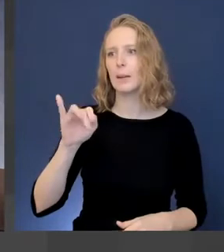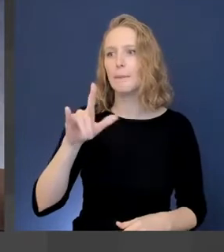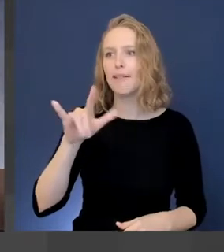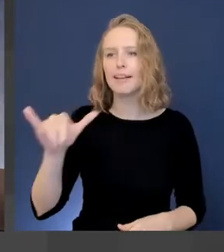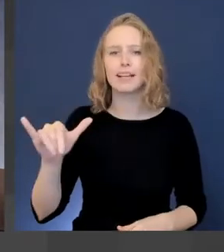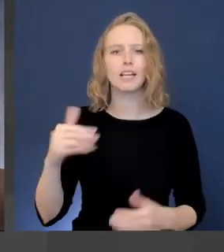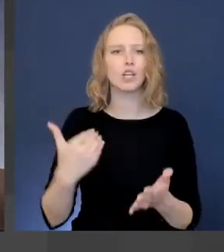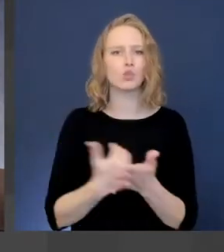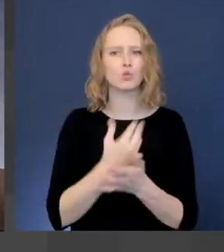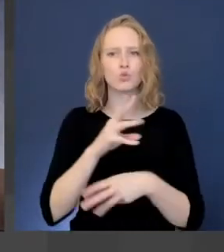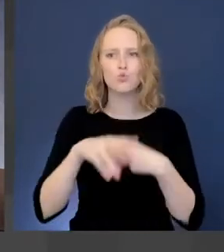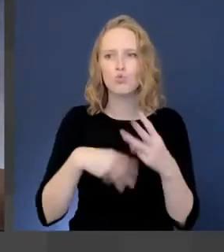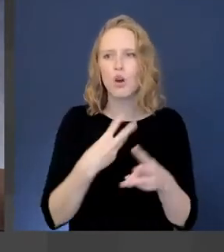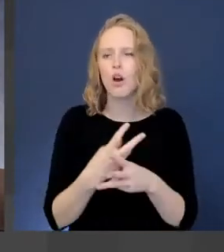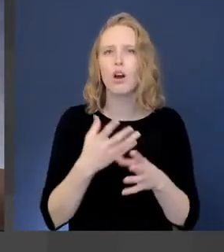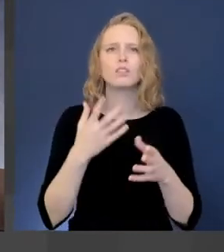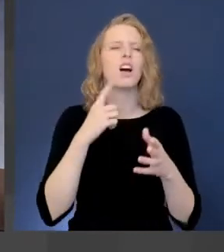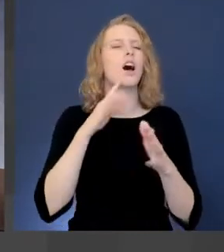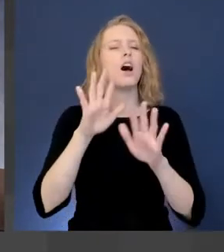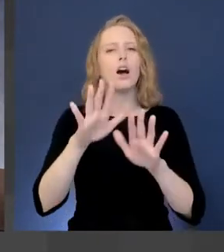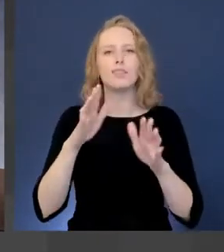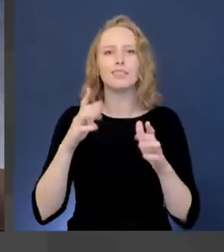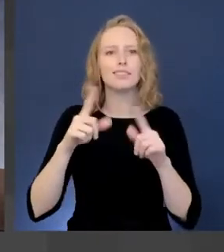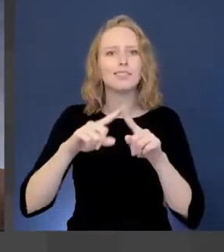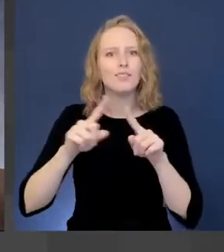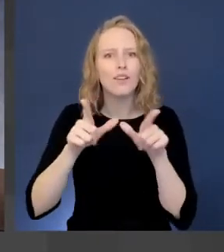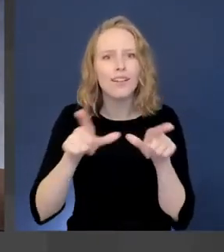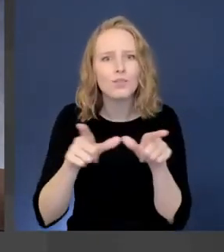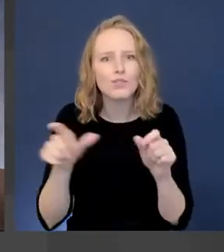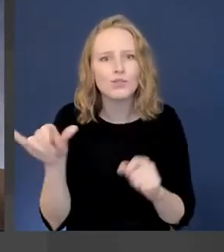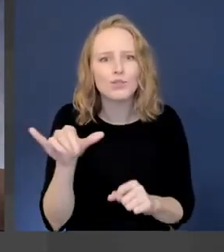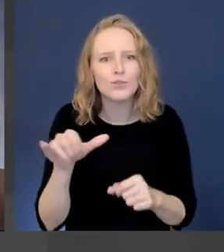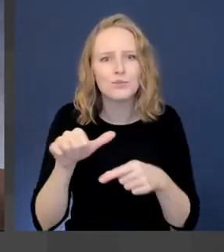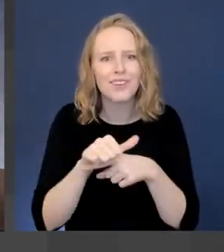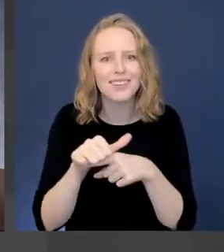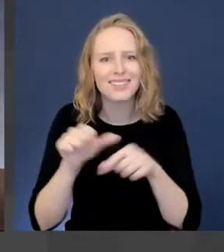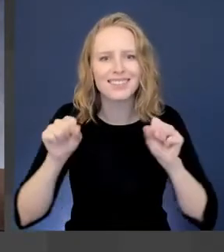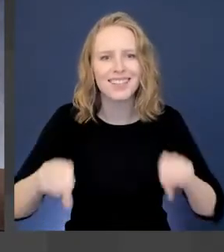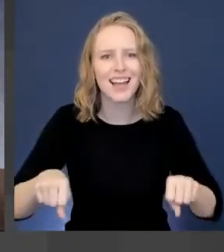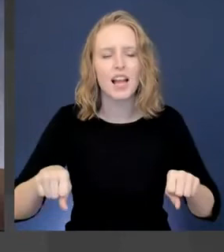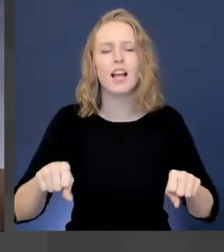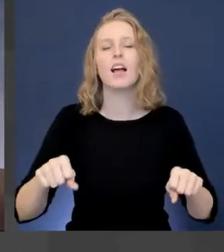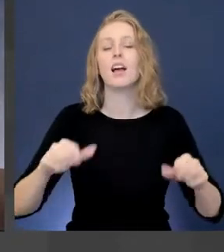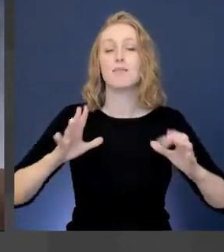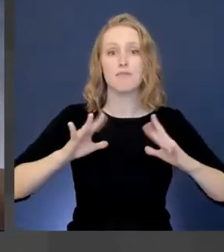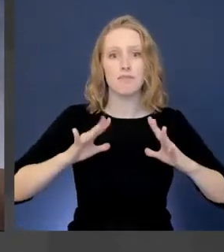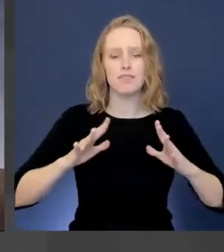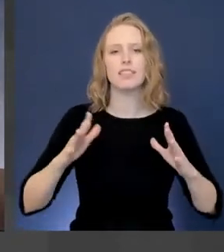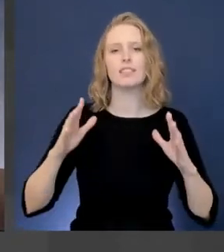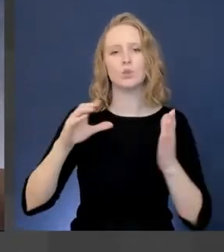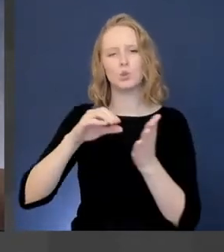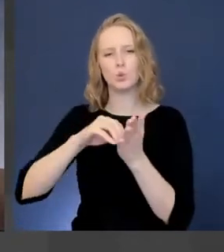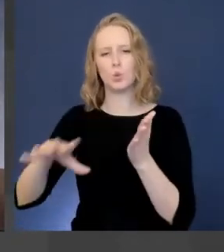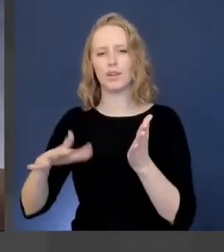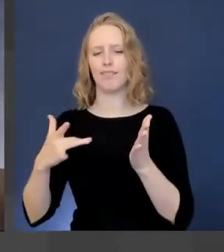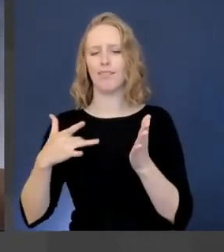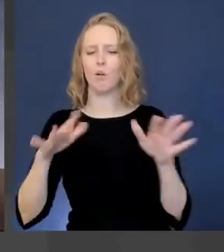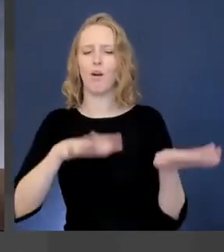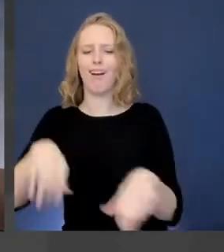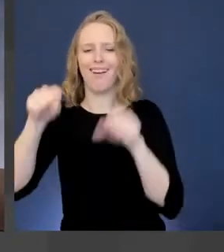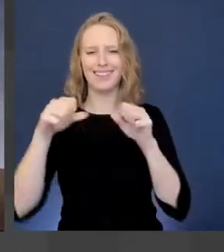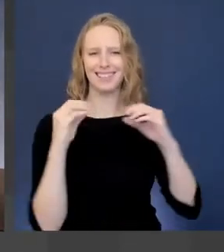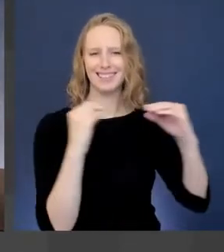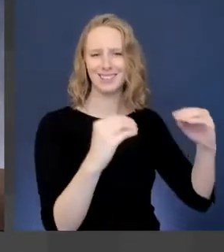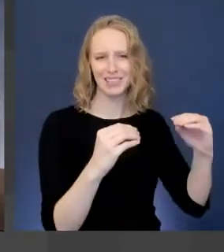in Minecraft. The coolest part is seeing how with Minecraft, the students often become the teachers. When